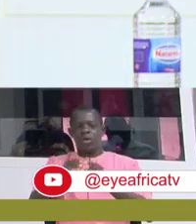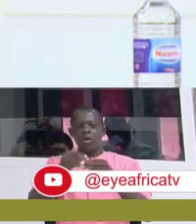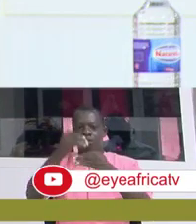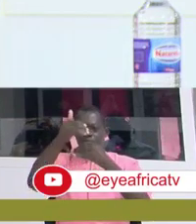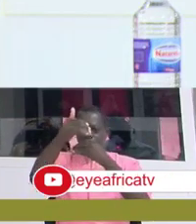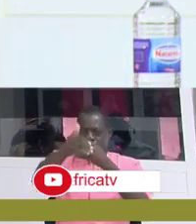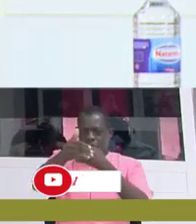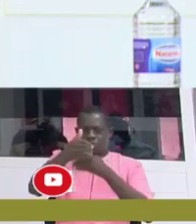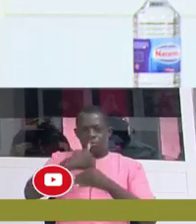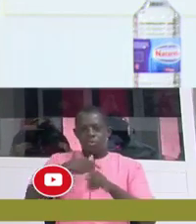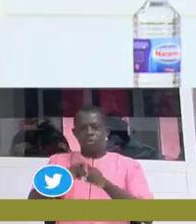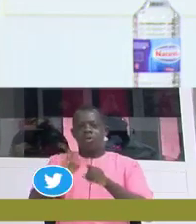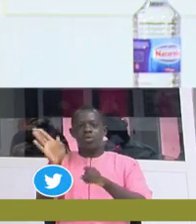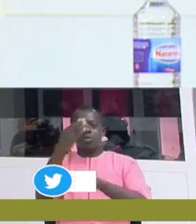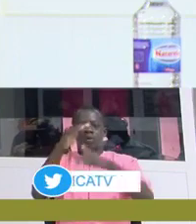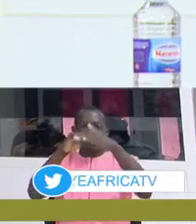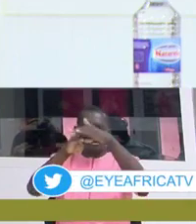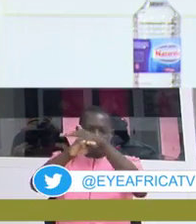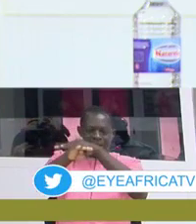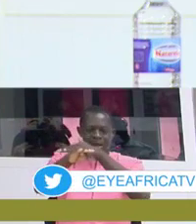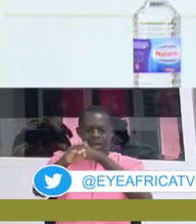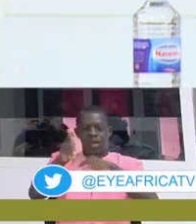Konoto, he went right in.